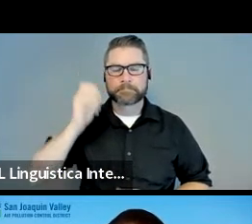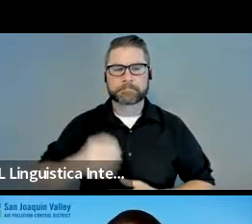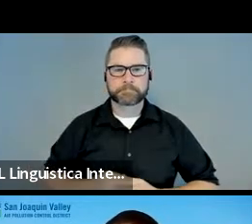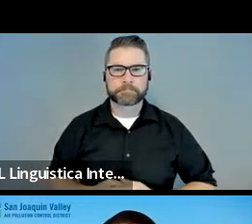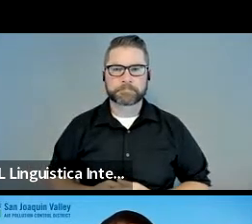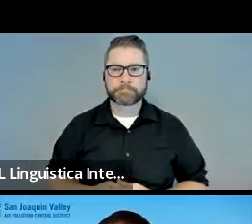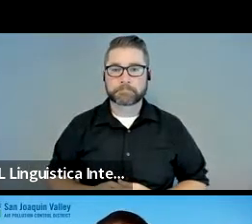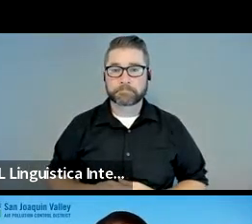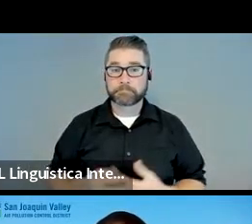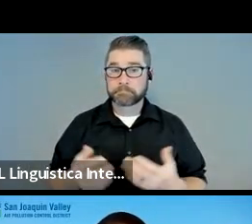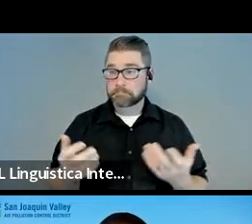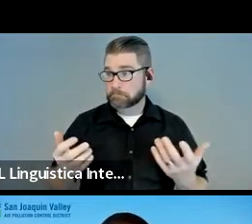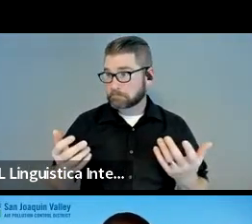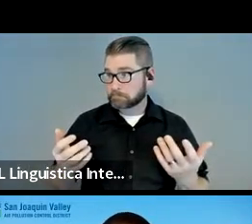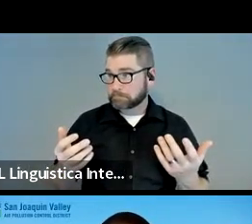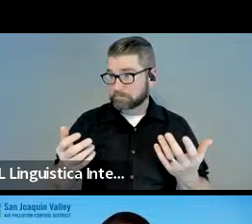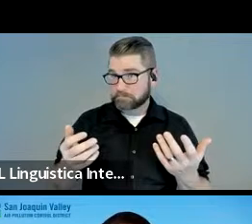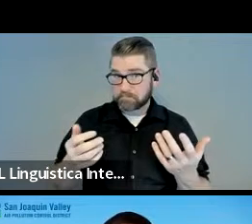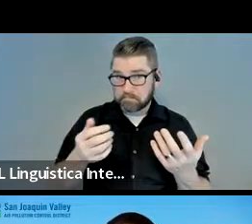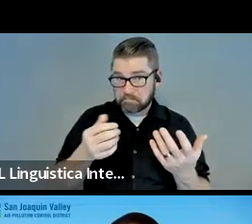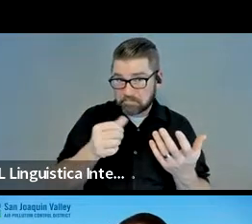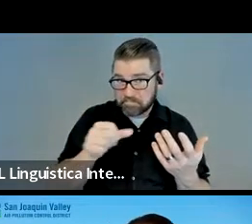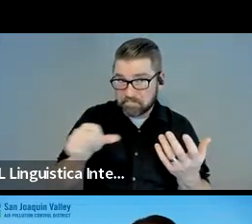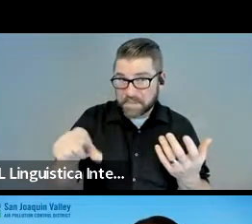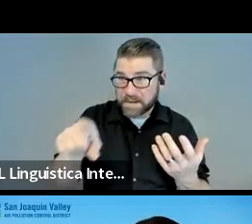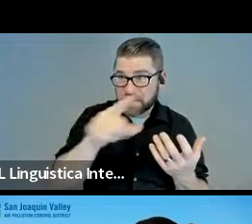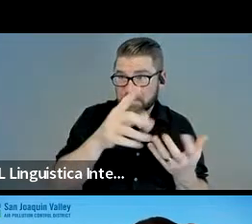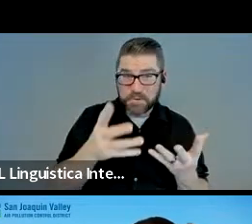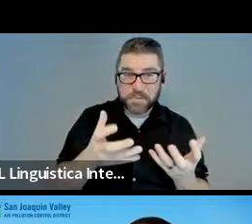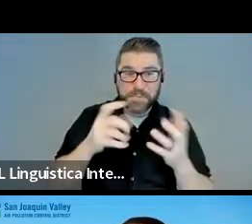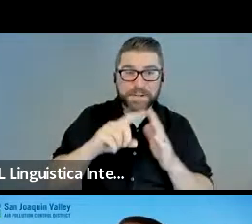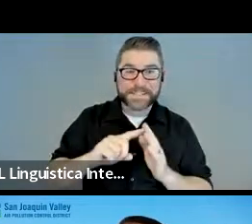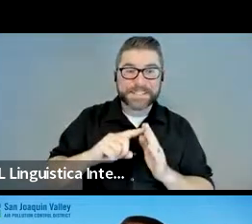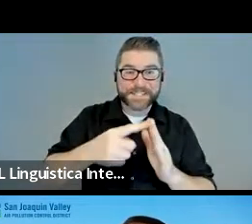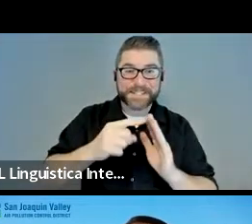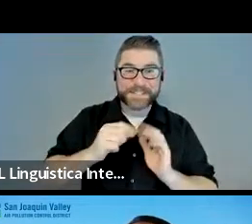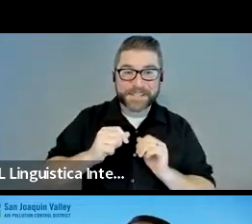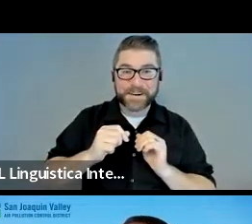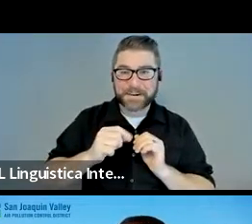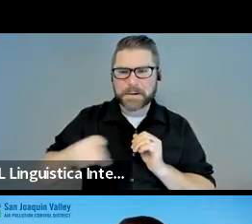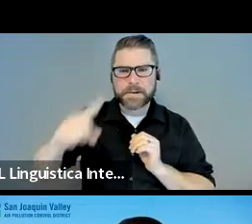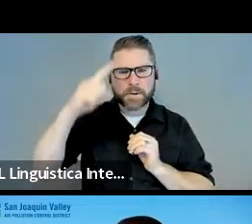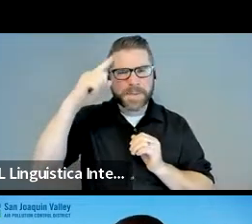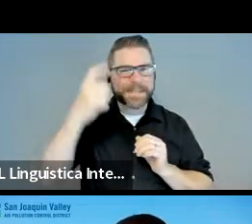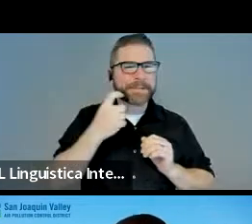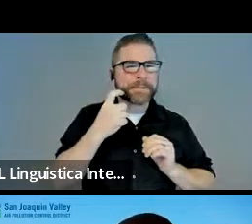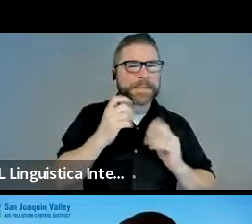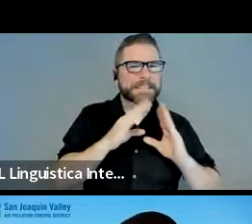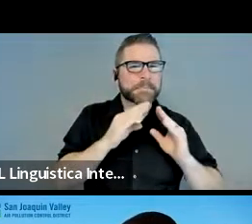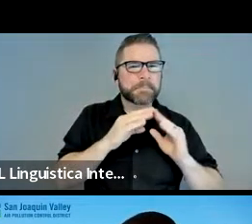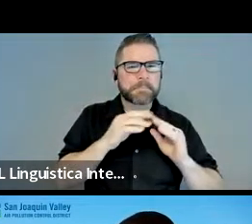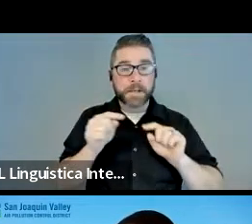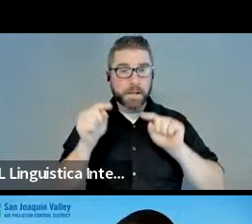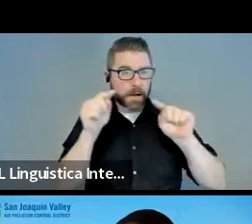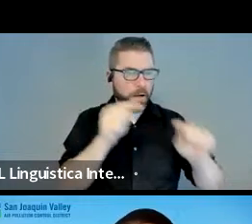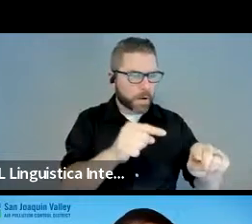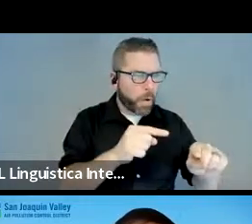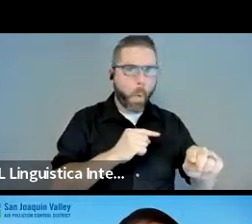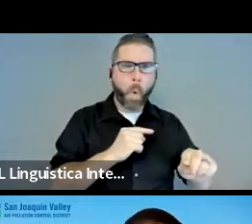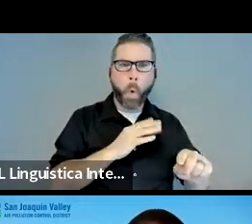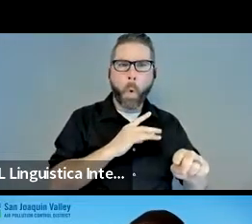Is there anyone who would like to start us off with what worked well about the meeting?